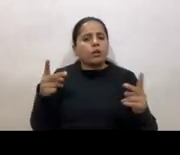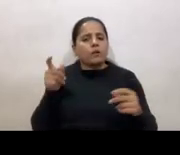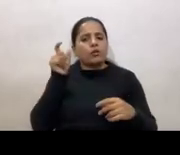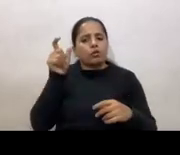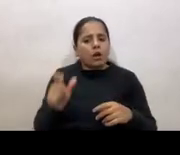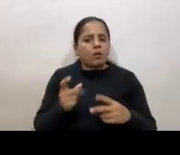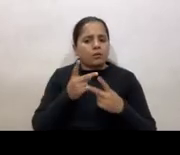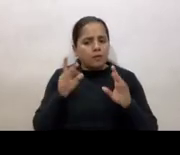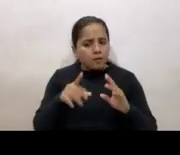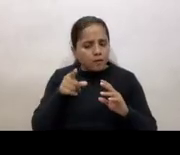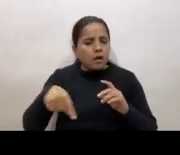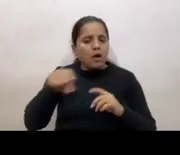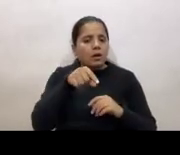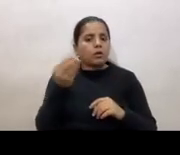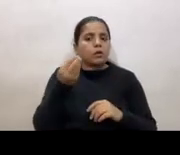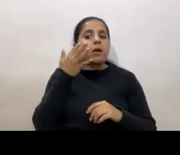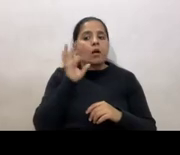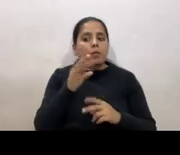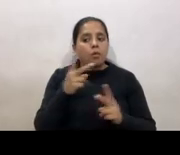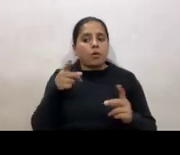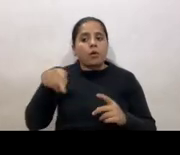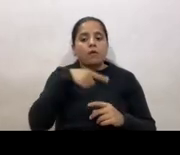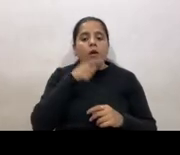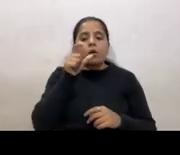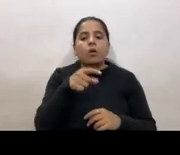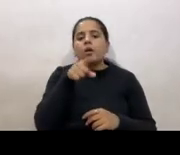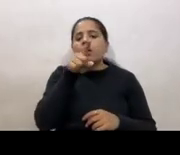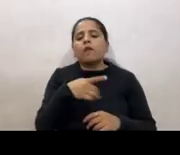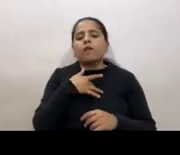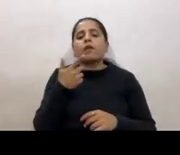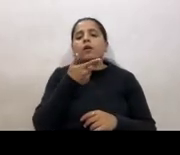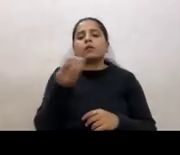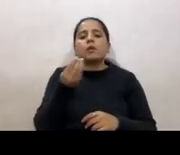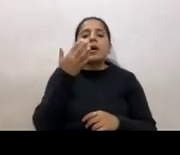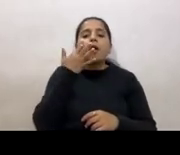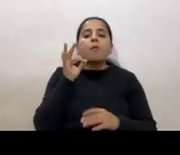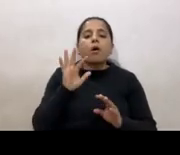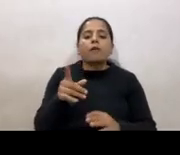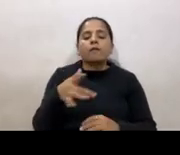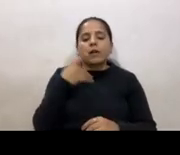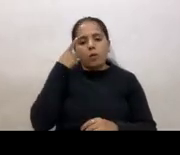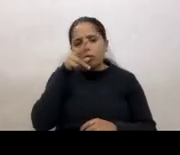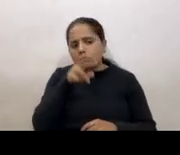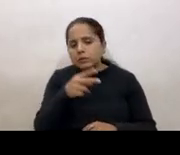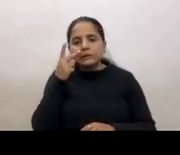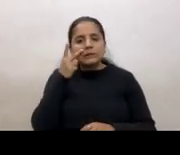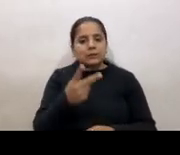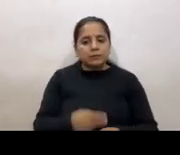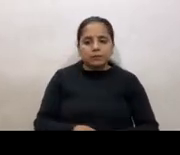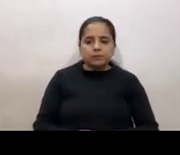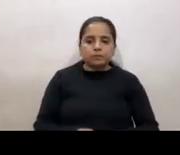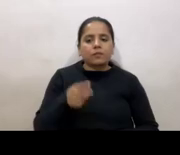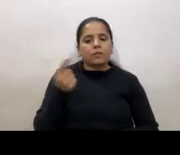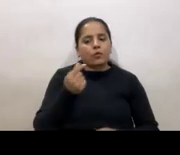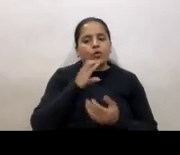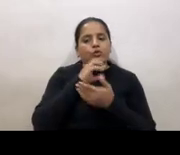that are significant. So, which of these terms you think are important in this definition? Please use